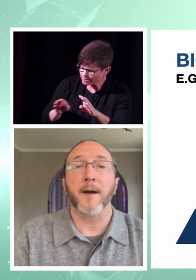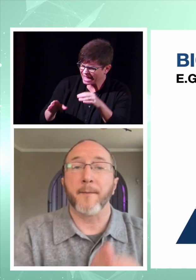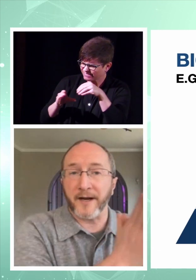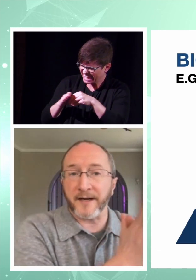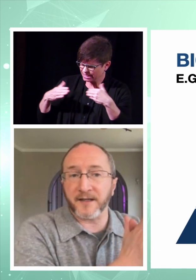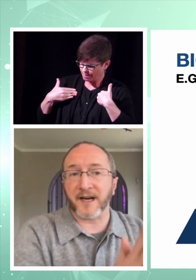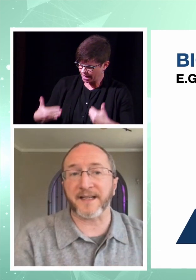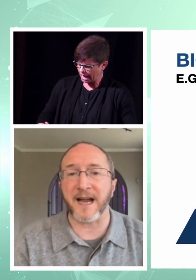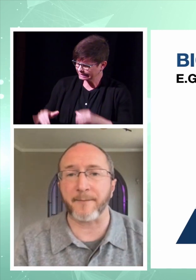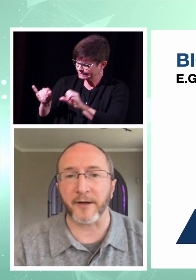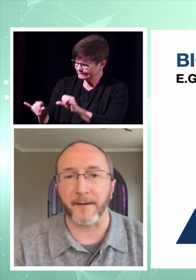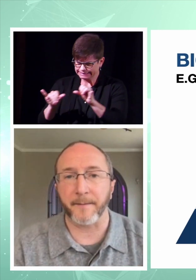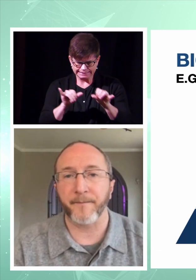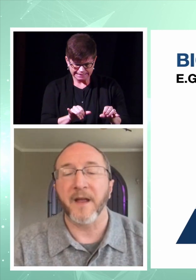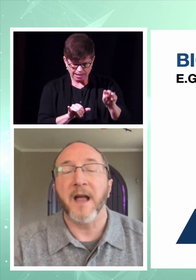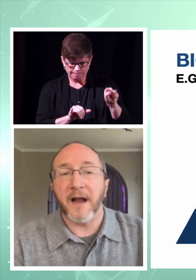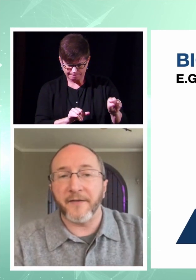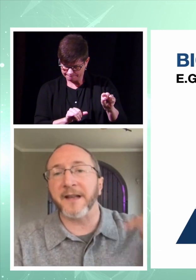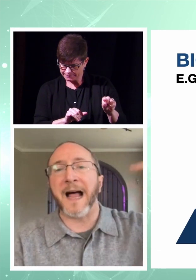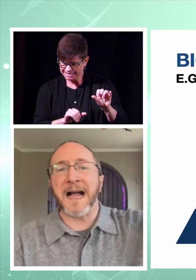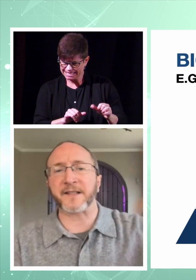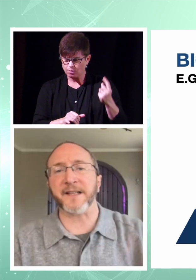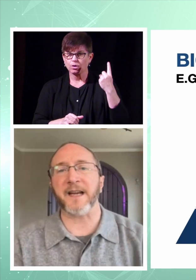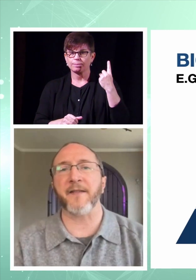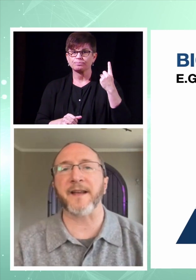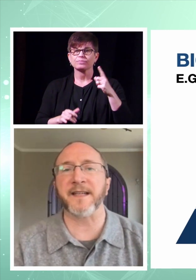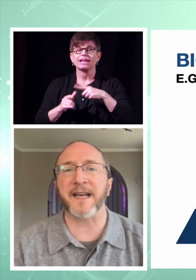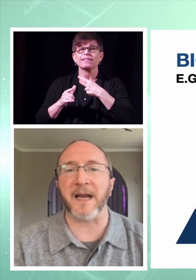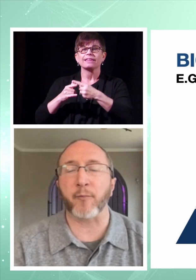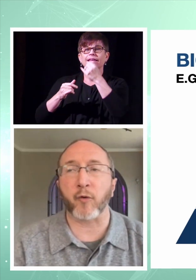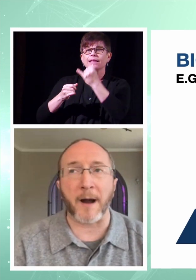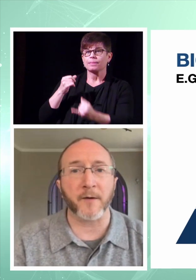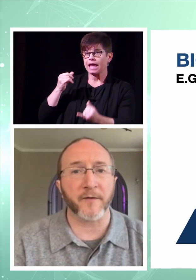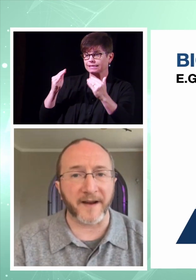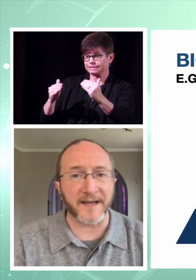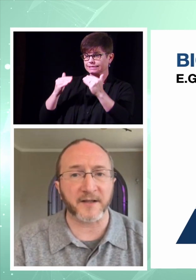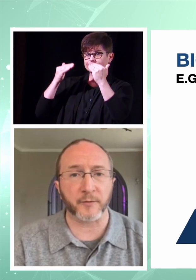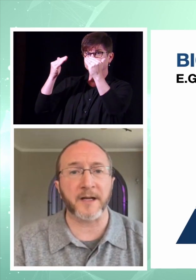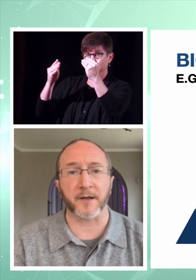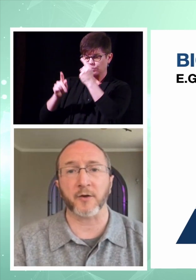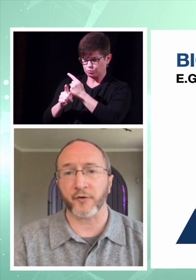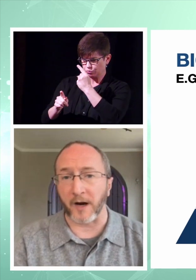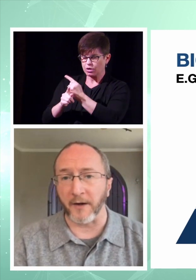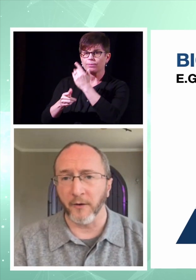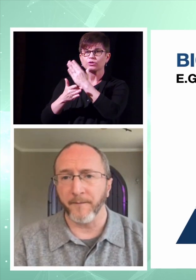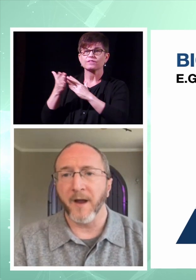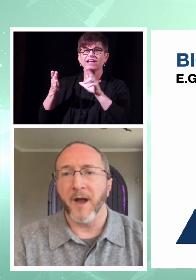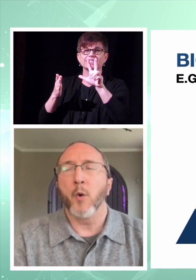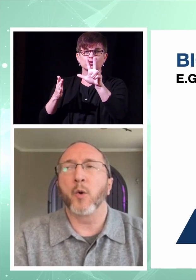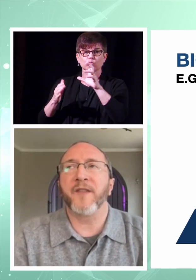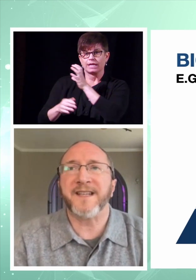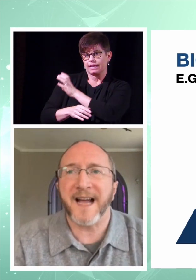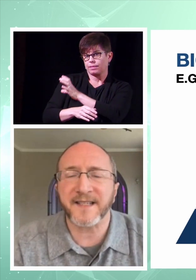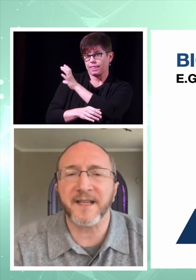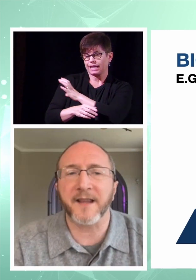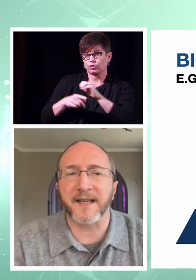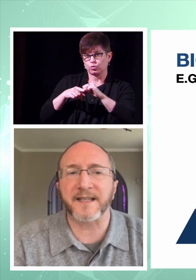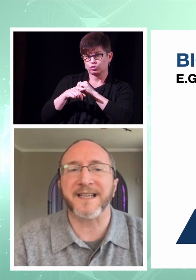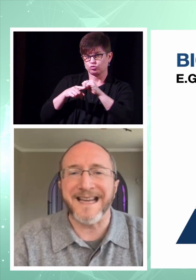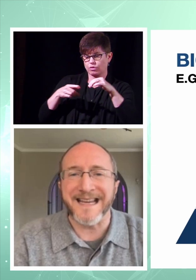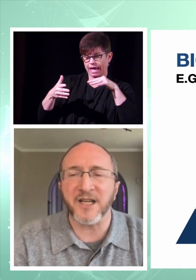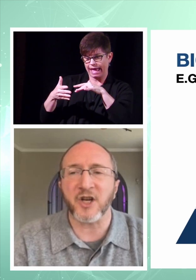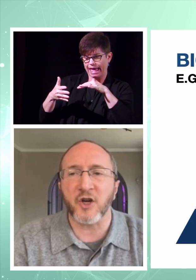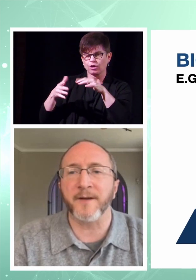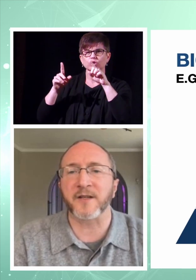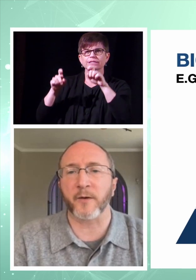as branded Tysabri. And then lastly, they did a proper phase 3 clinical trial. where they tested